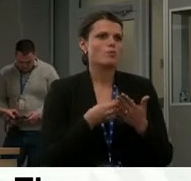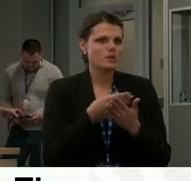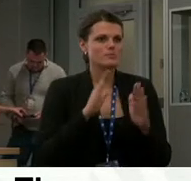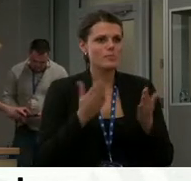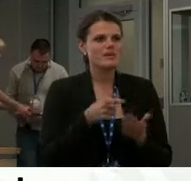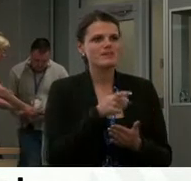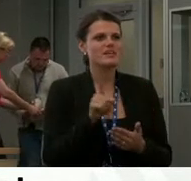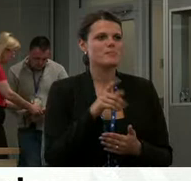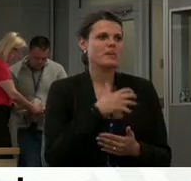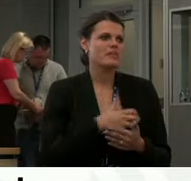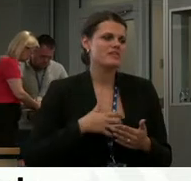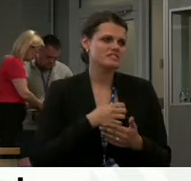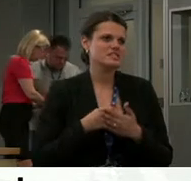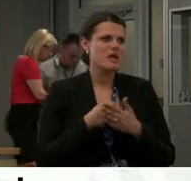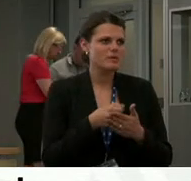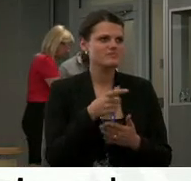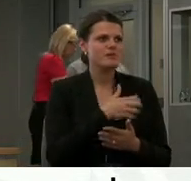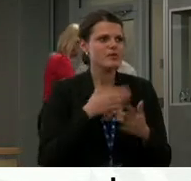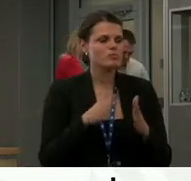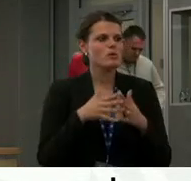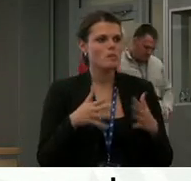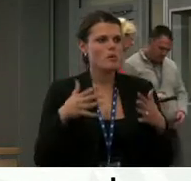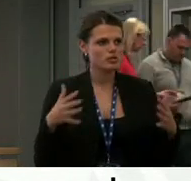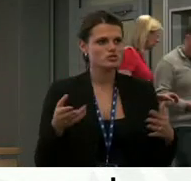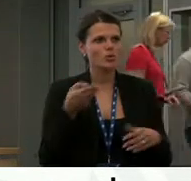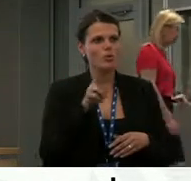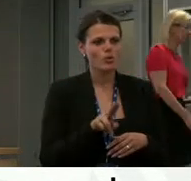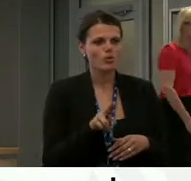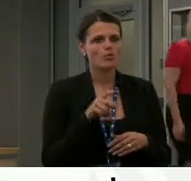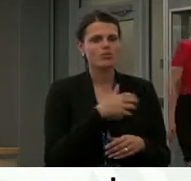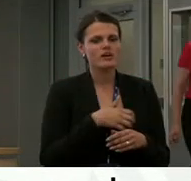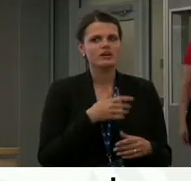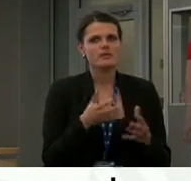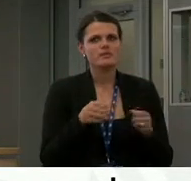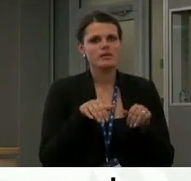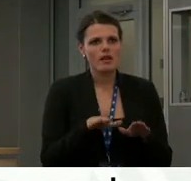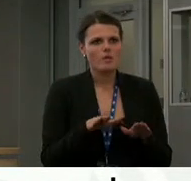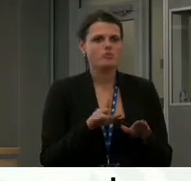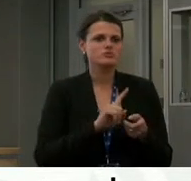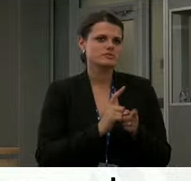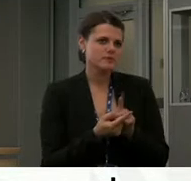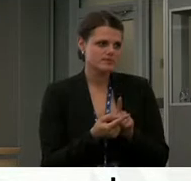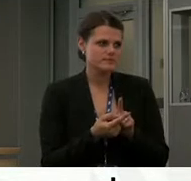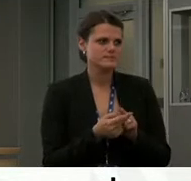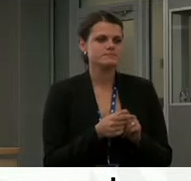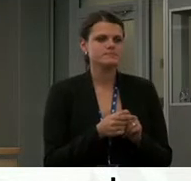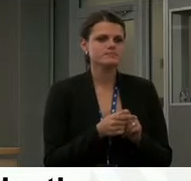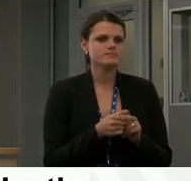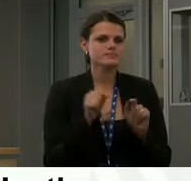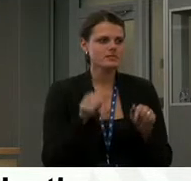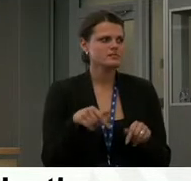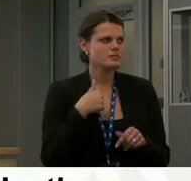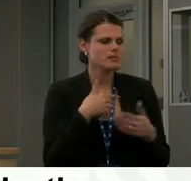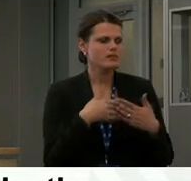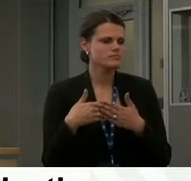need support, they need to be expanded, and there need to be the requisite changes to the civil code. This brings